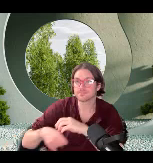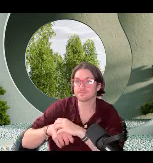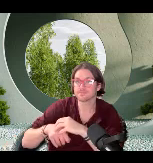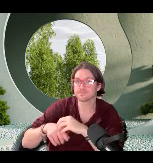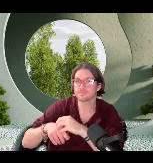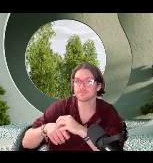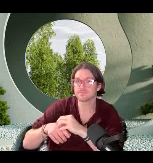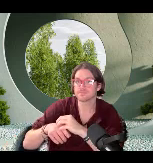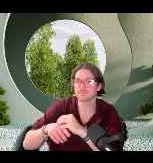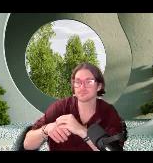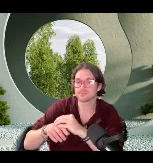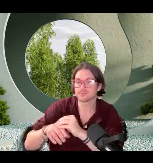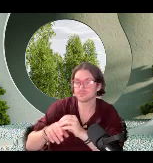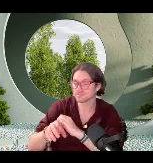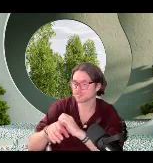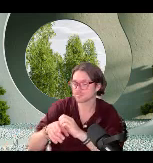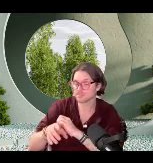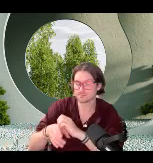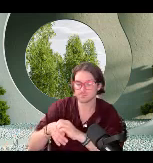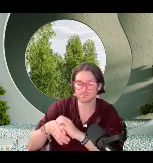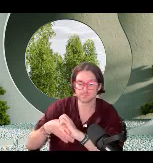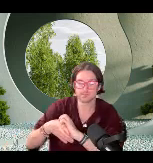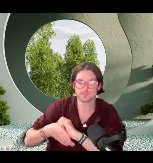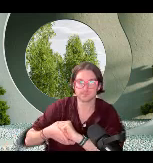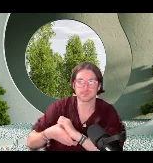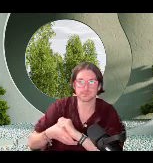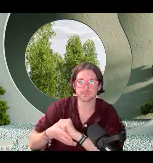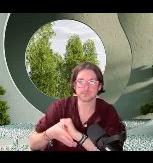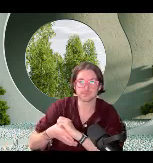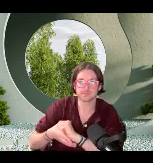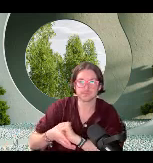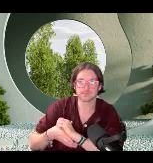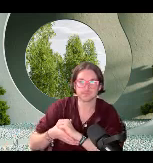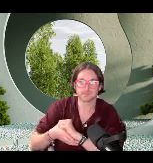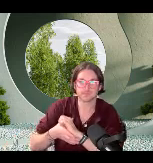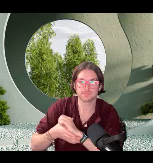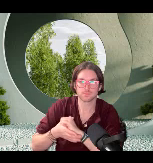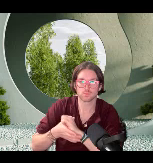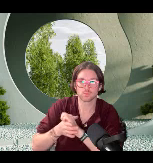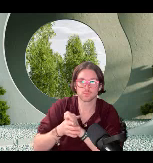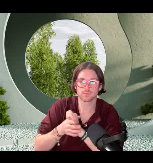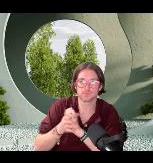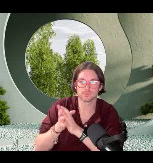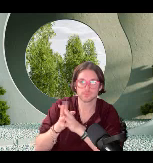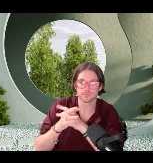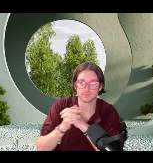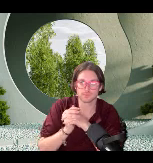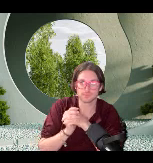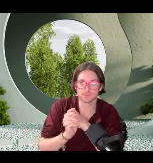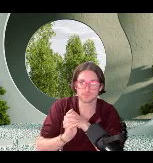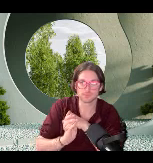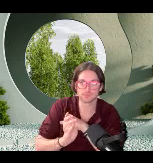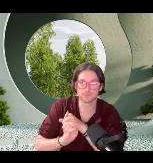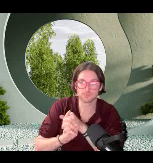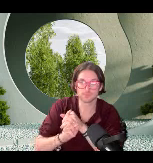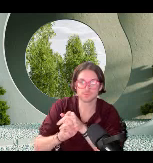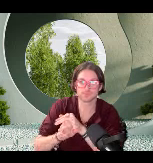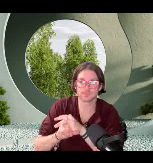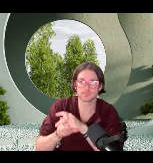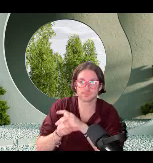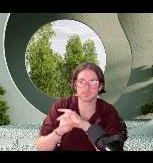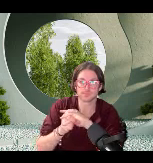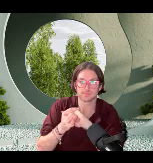we do have some images on here. And not all of these have alt text. So that's what we're going to